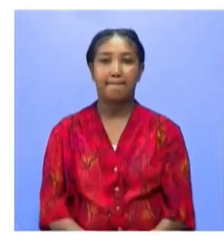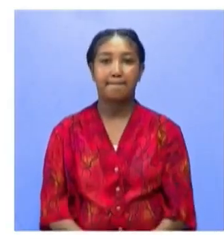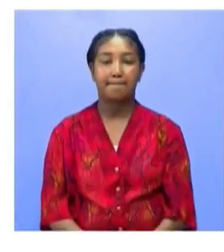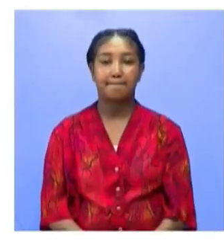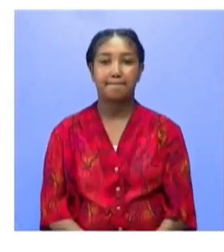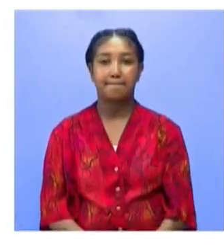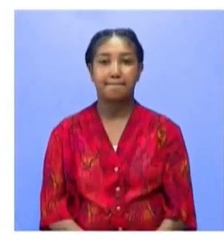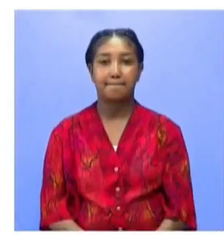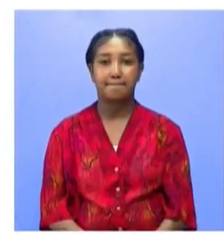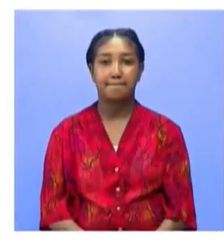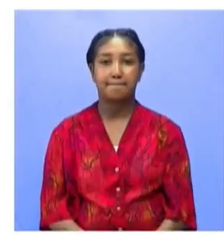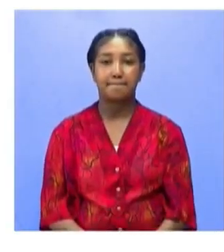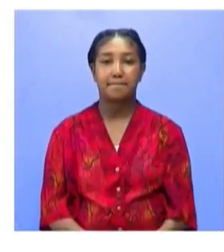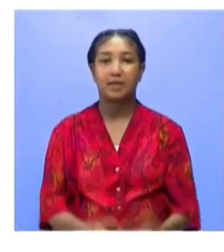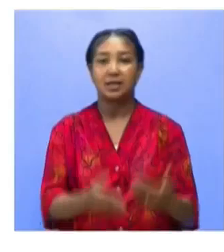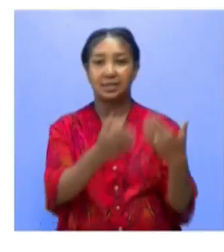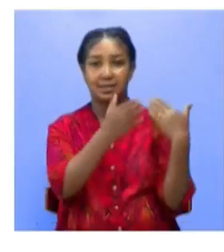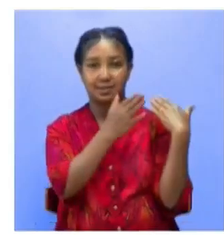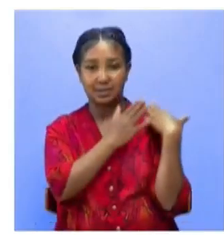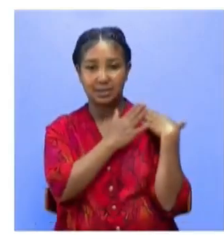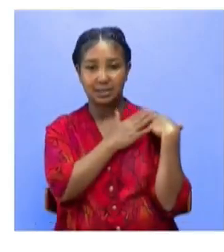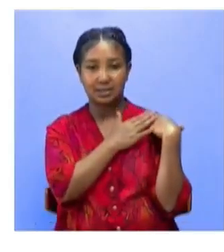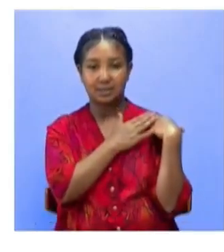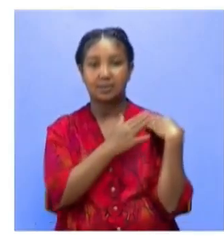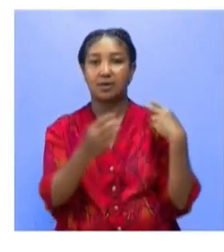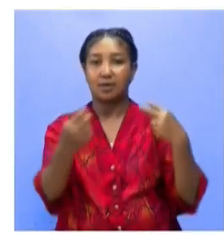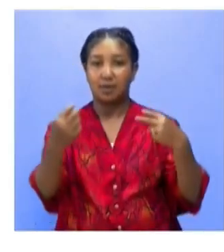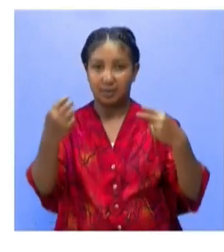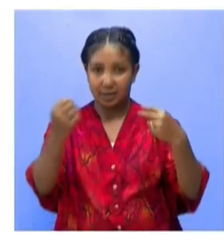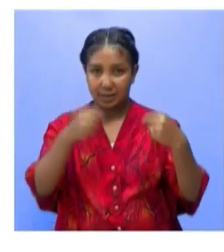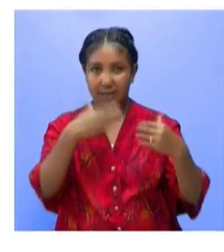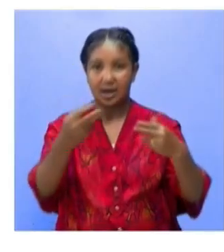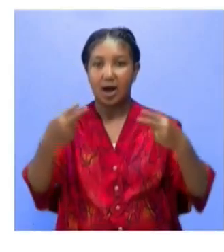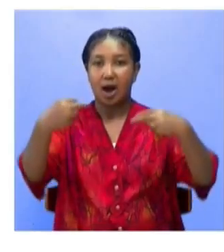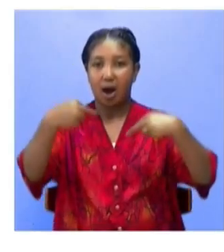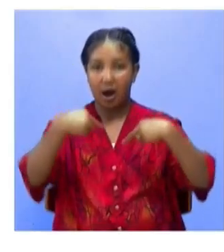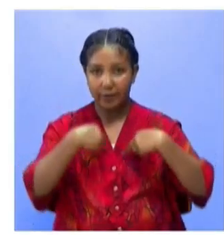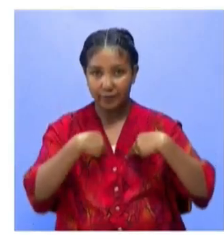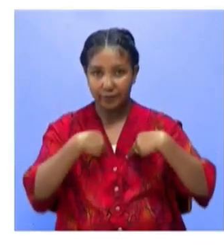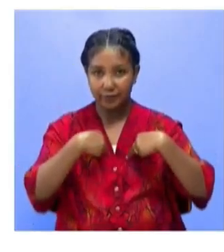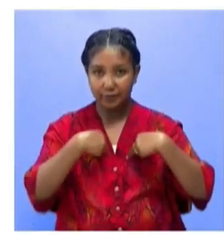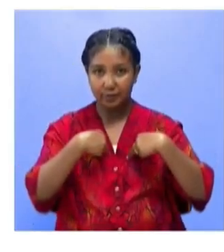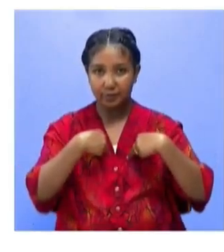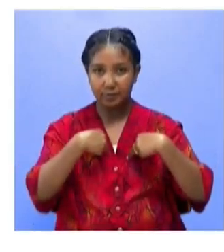Subject. Here is have